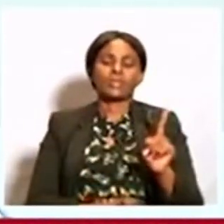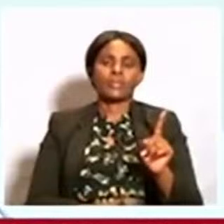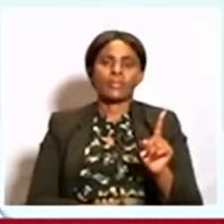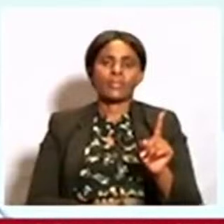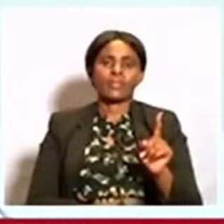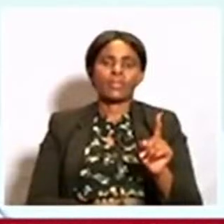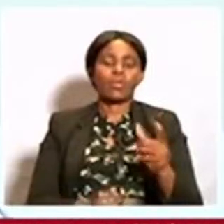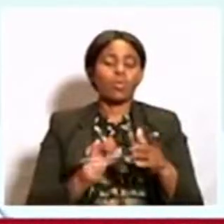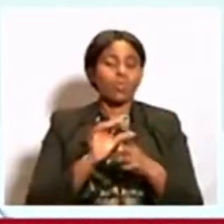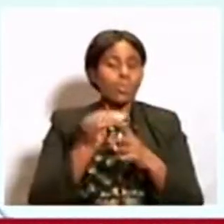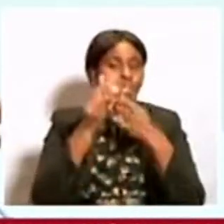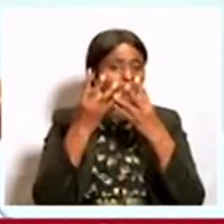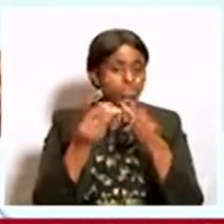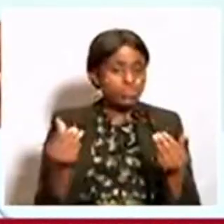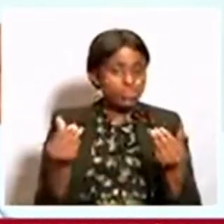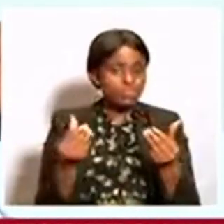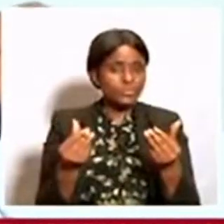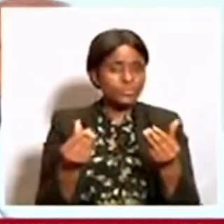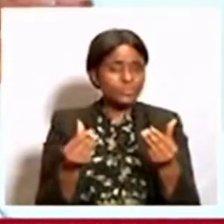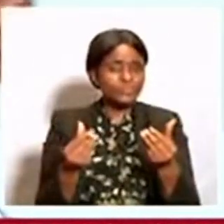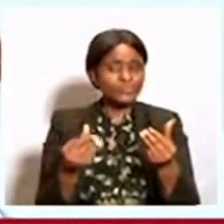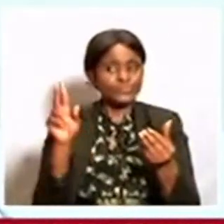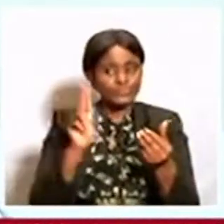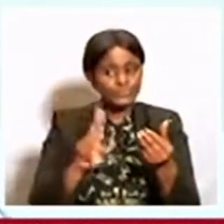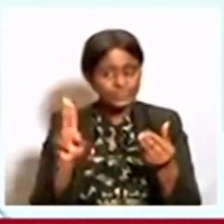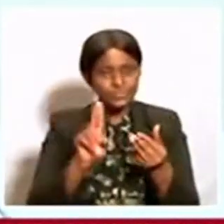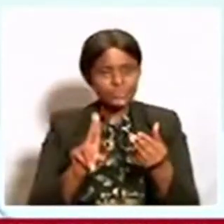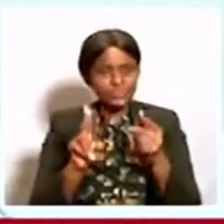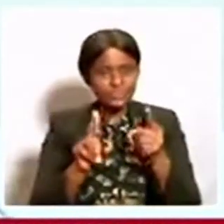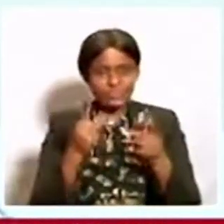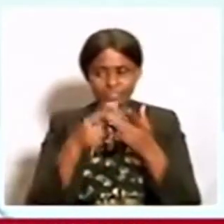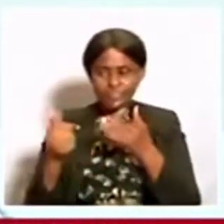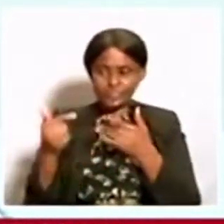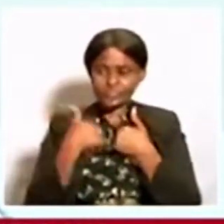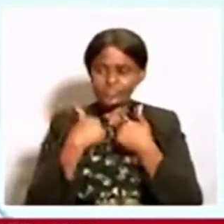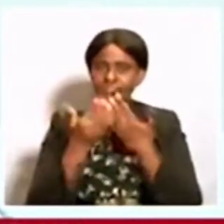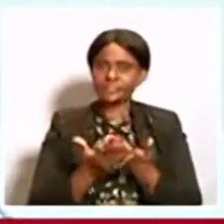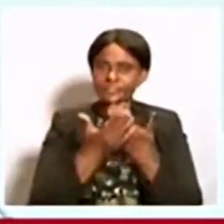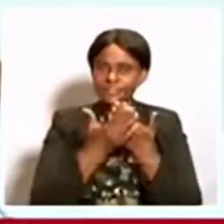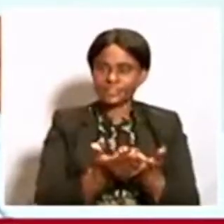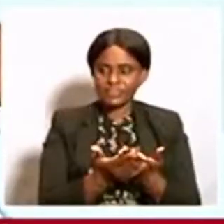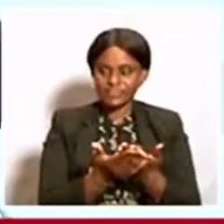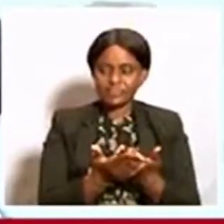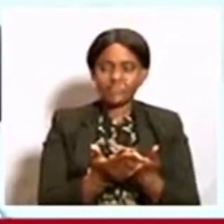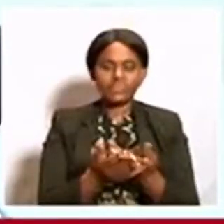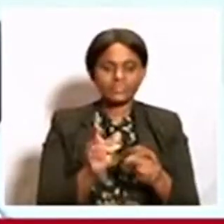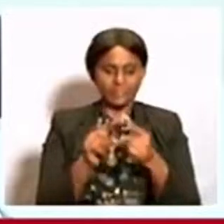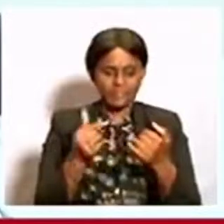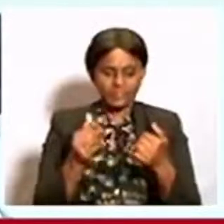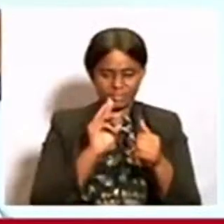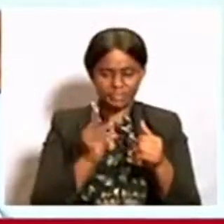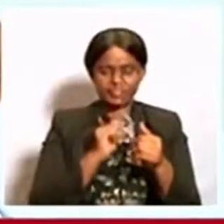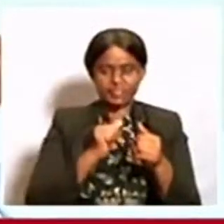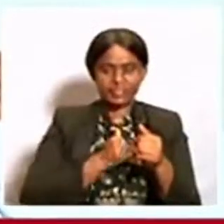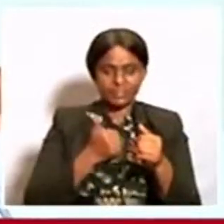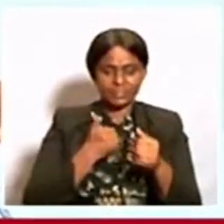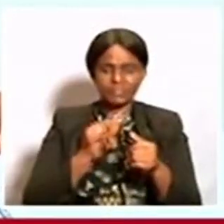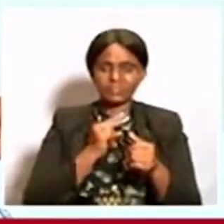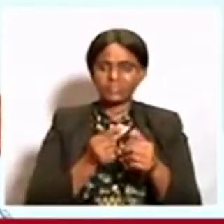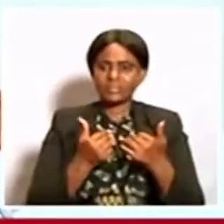it went, whether it was used on what they have submitted. But we are